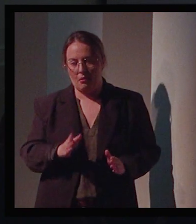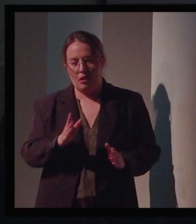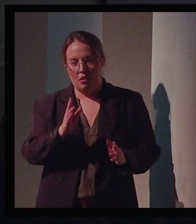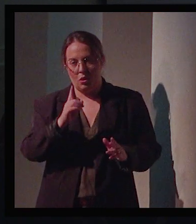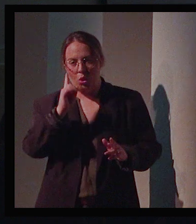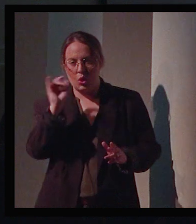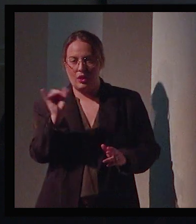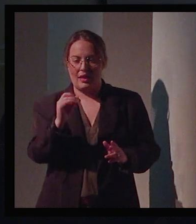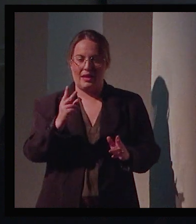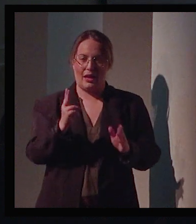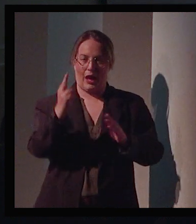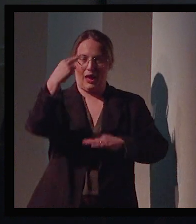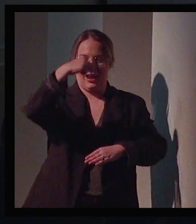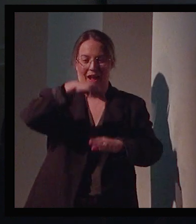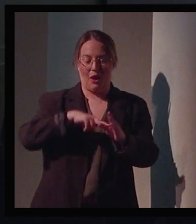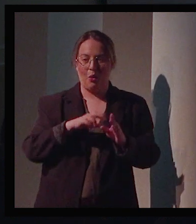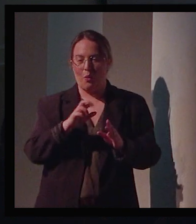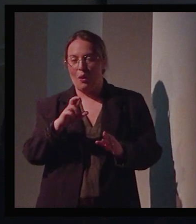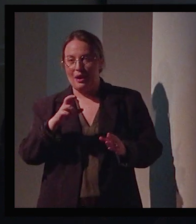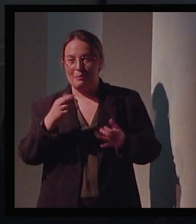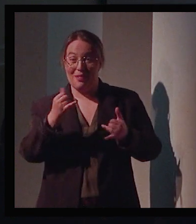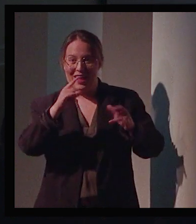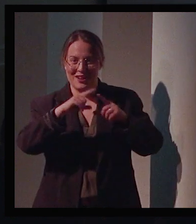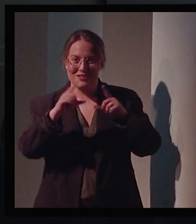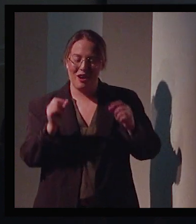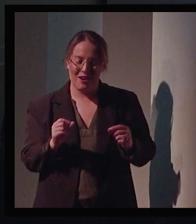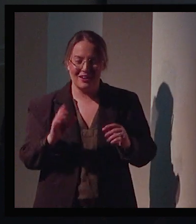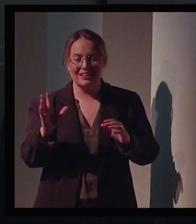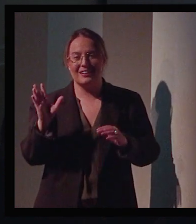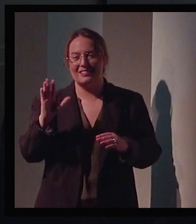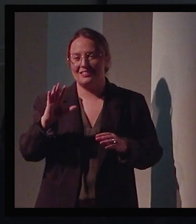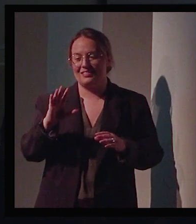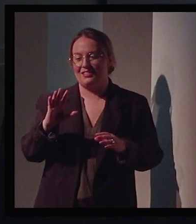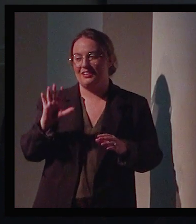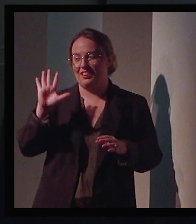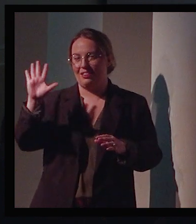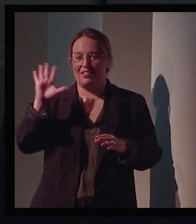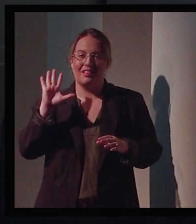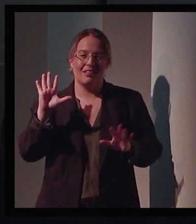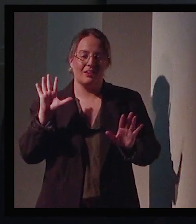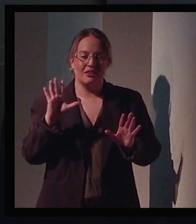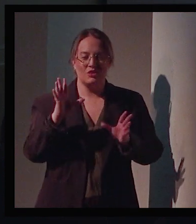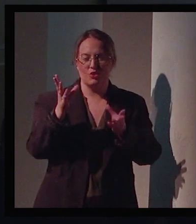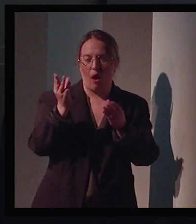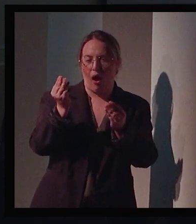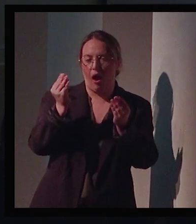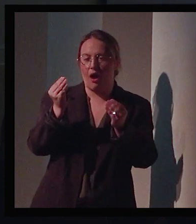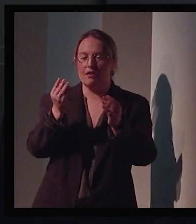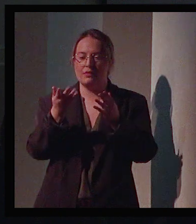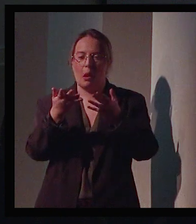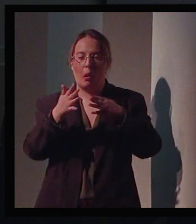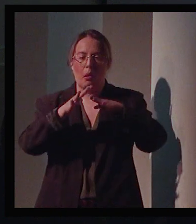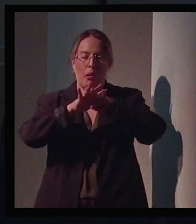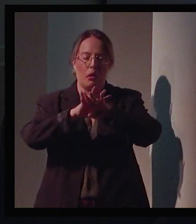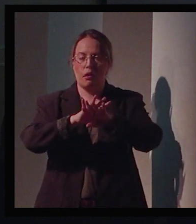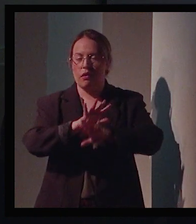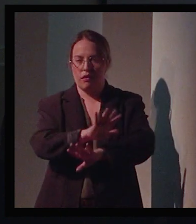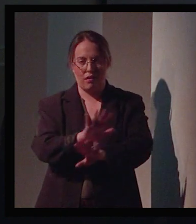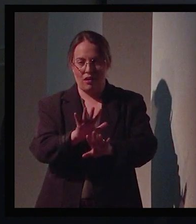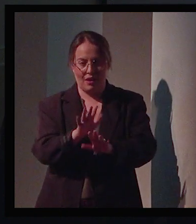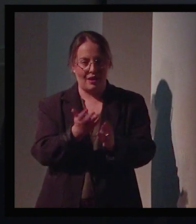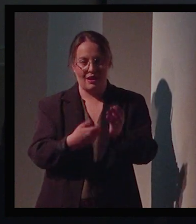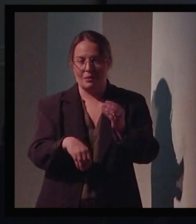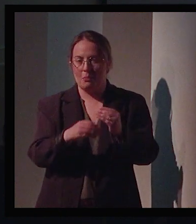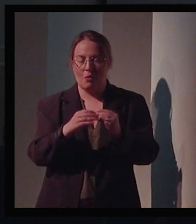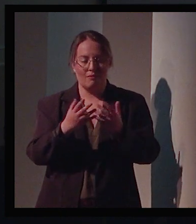put it, like playing cards. Their total lack of that kind of soft, illusionistic modeling of the figure